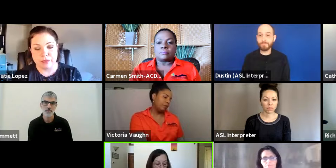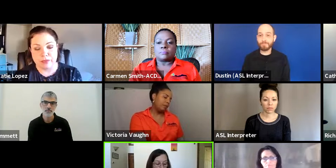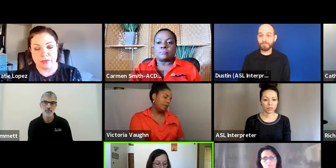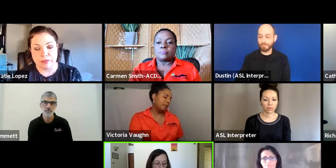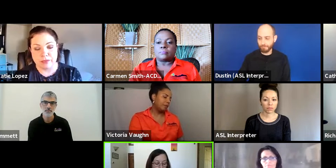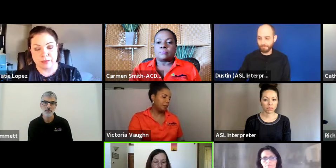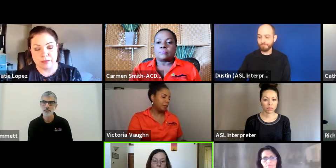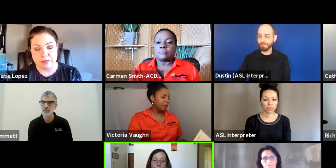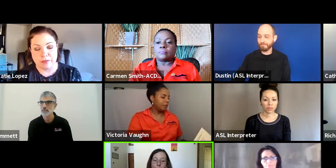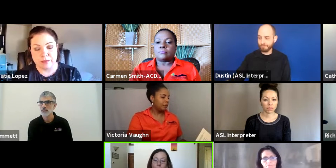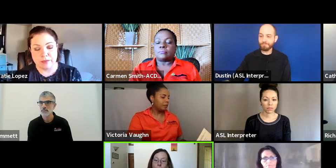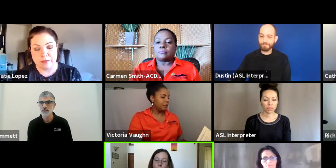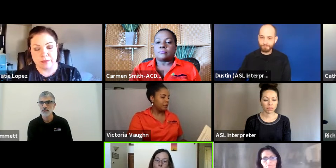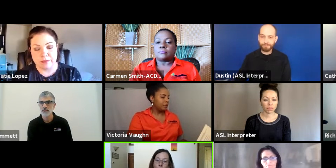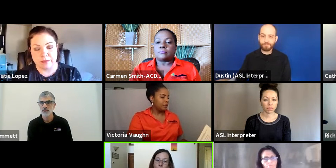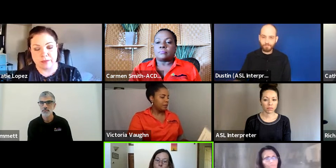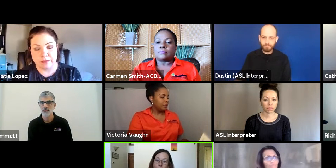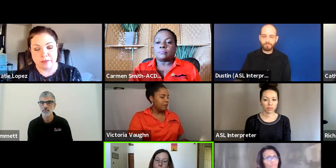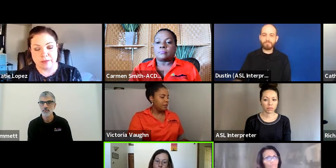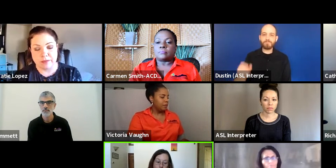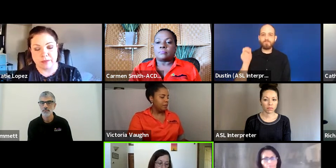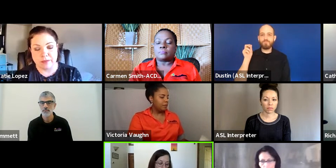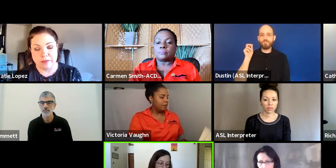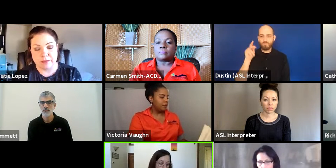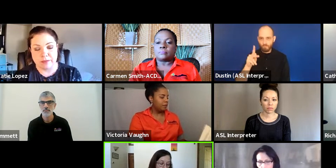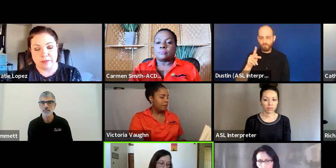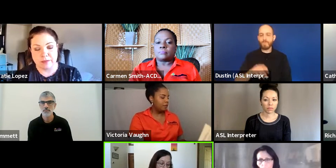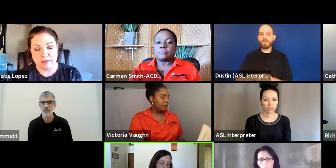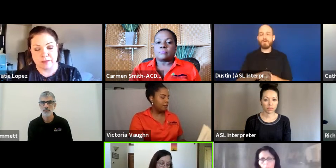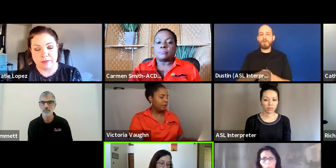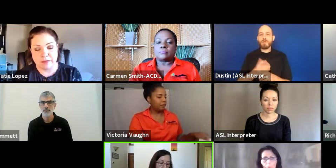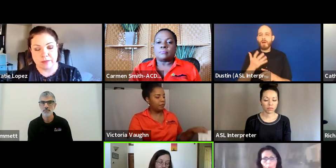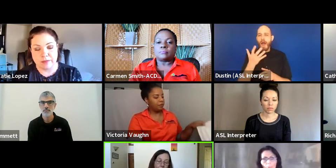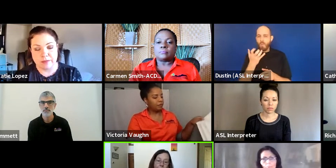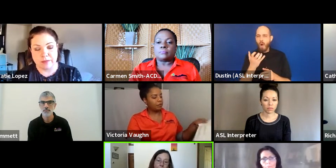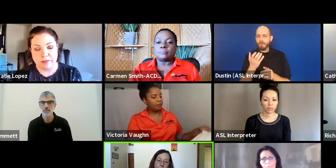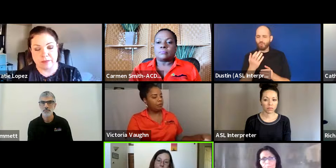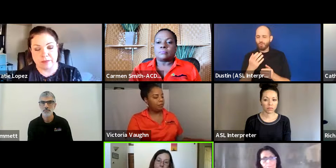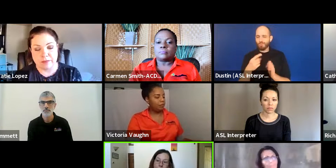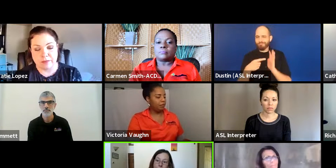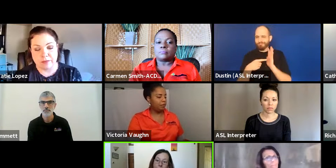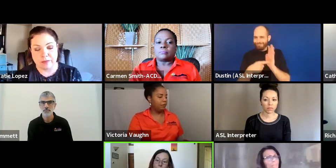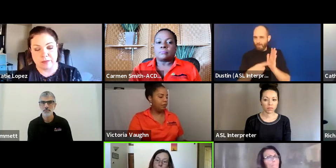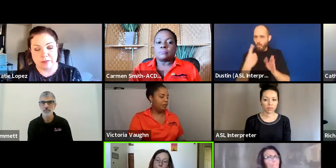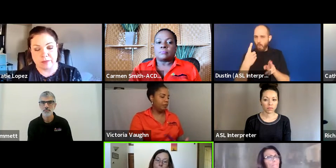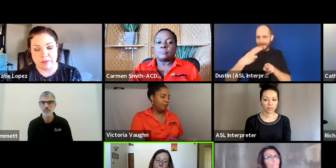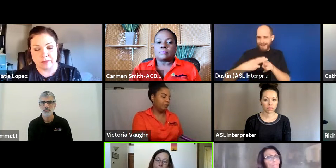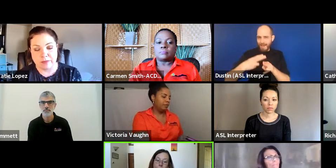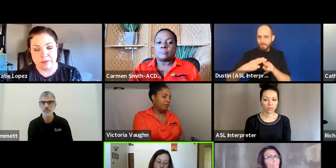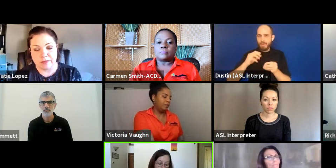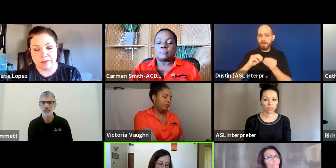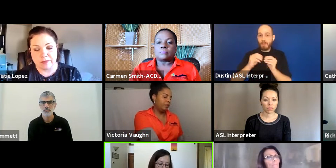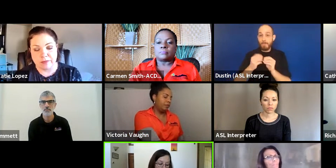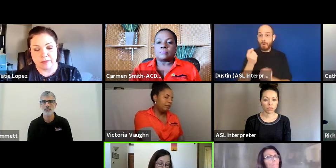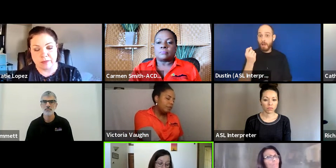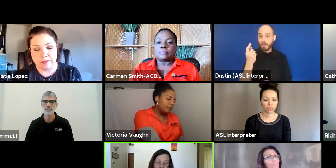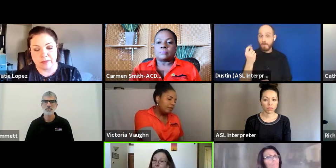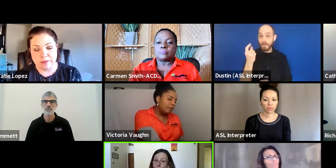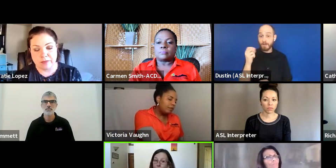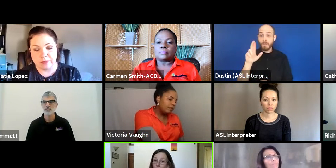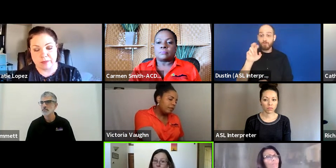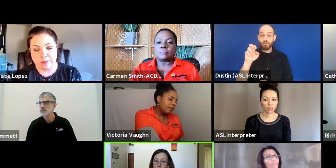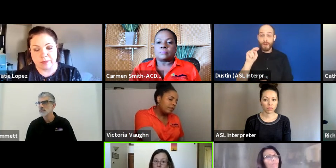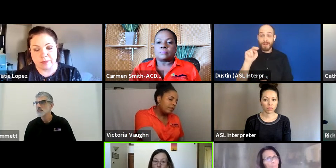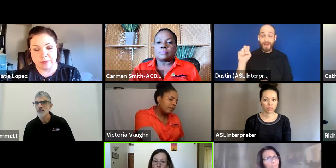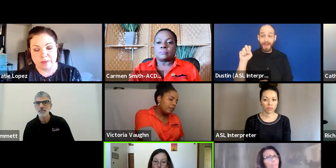Okay, I'd like to just bring to everyone's attention, number 11 on the list is Renee